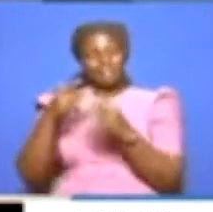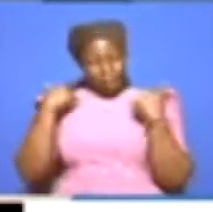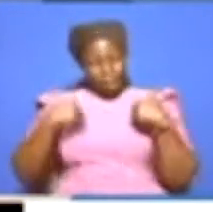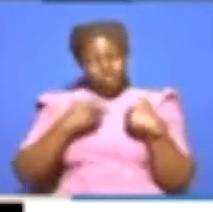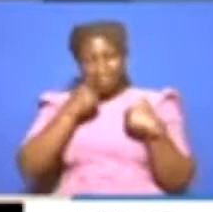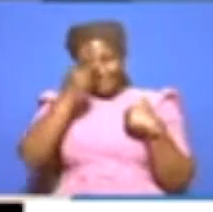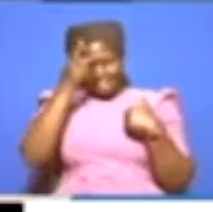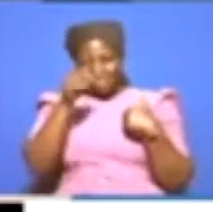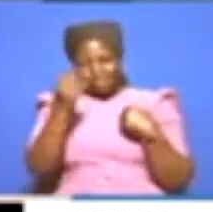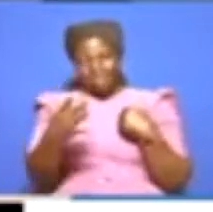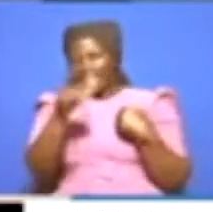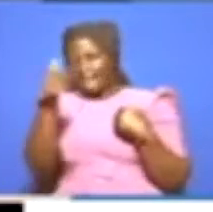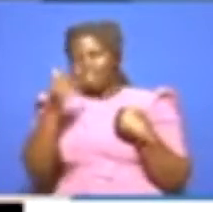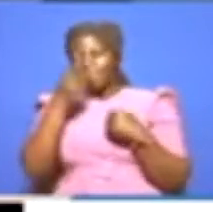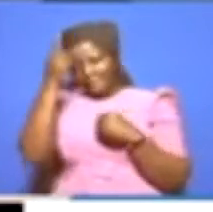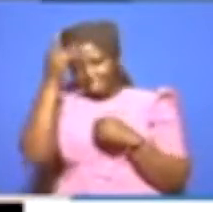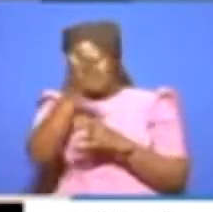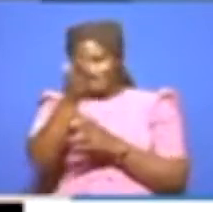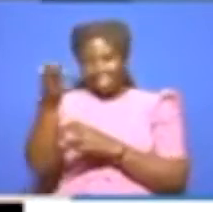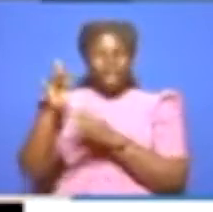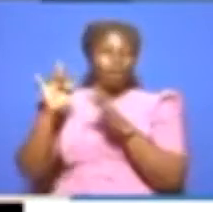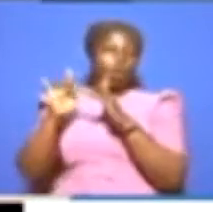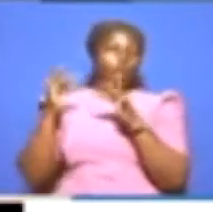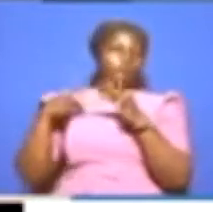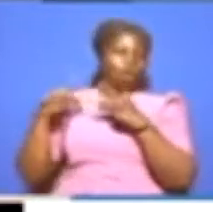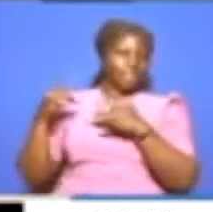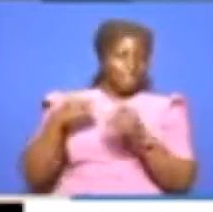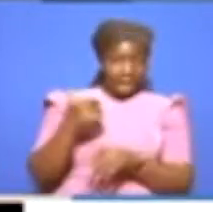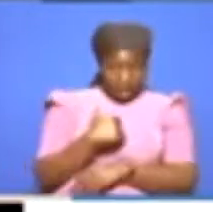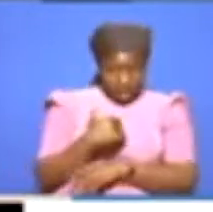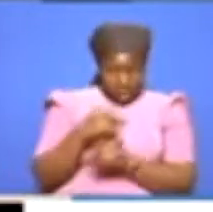be used for the good purposes it is, but again,